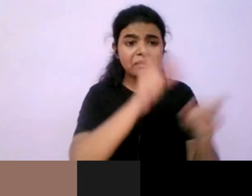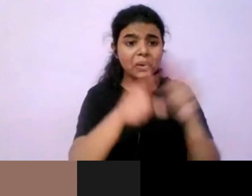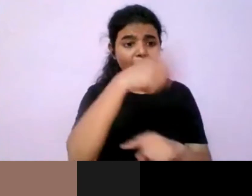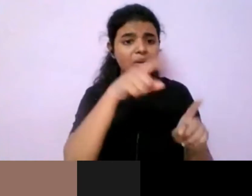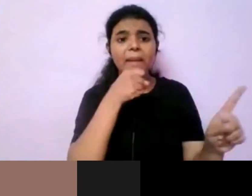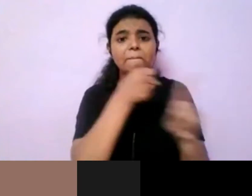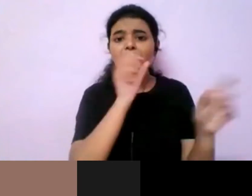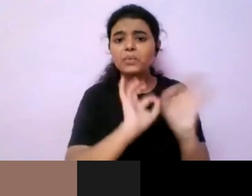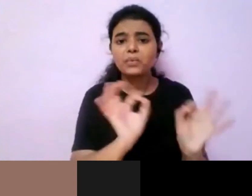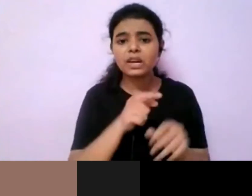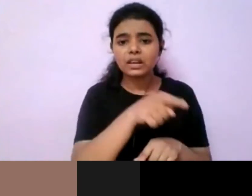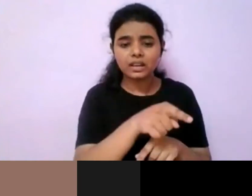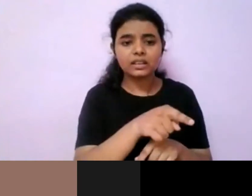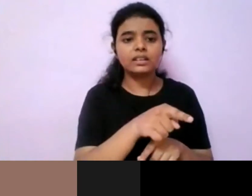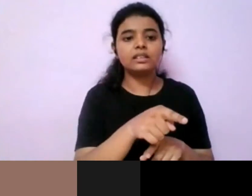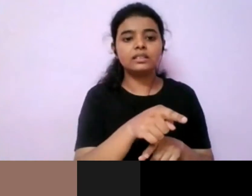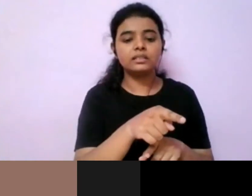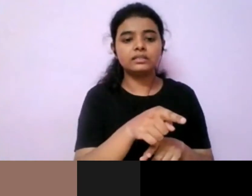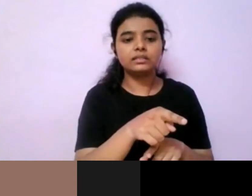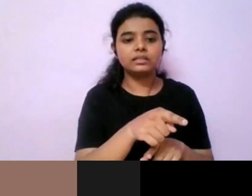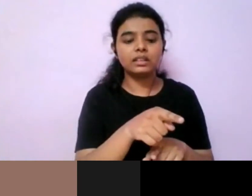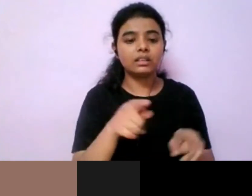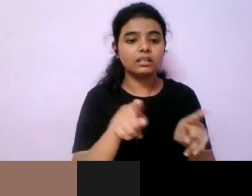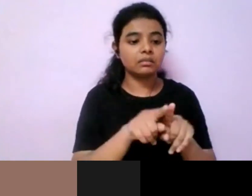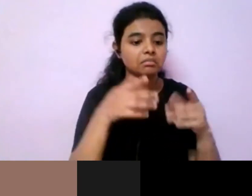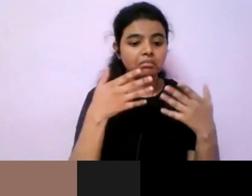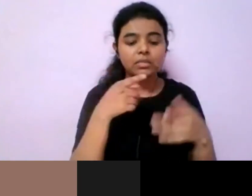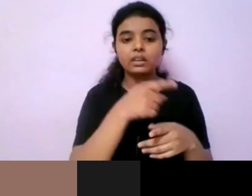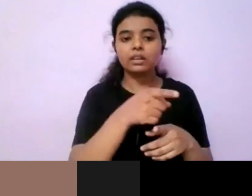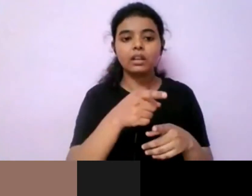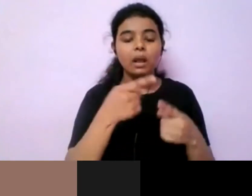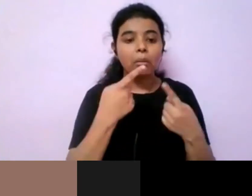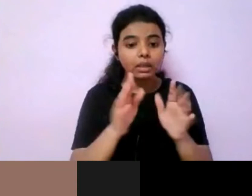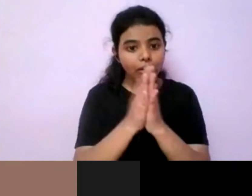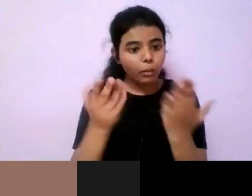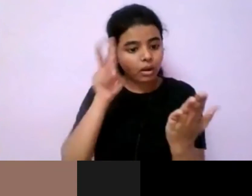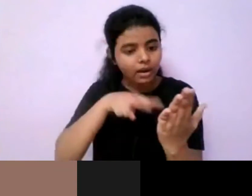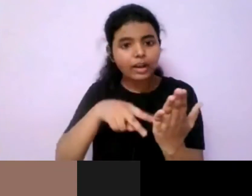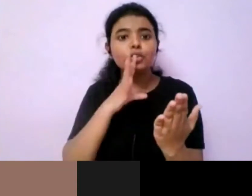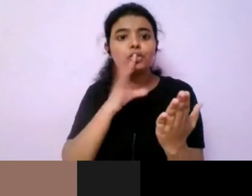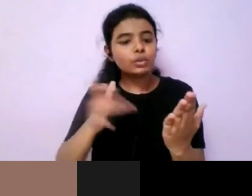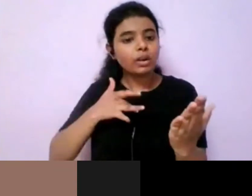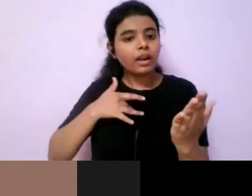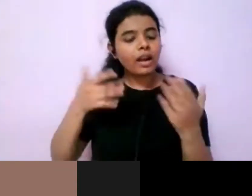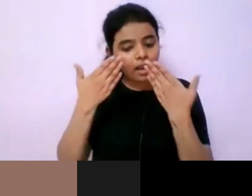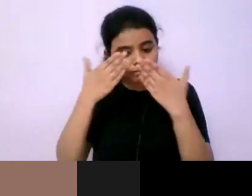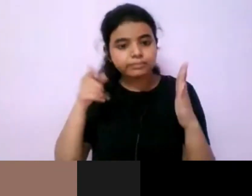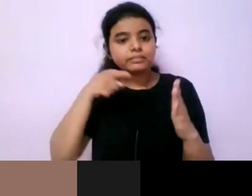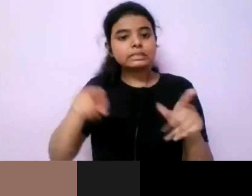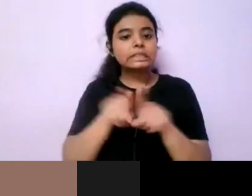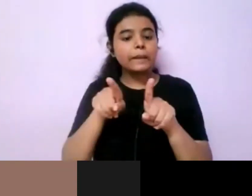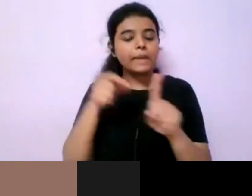Like reading Stigma of Goffman opens up many layers of one's being.